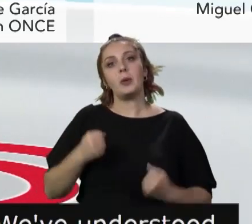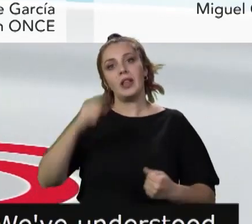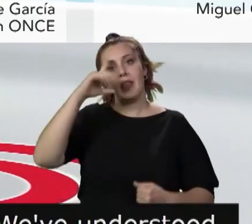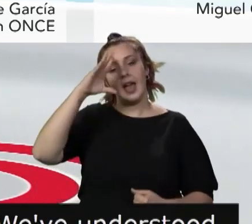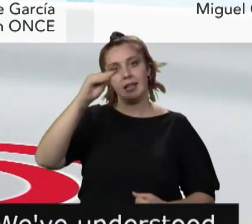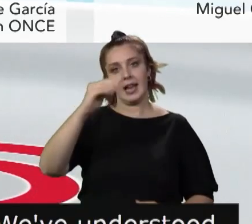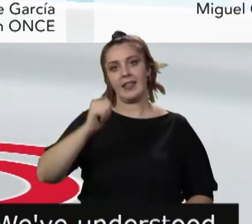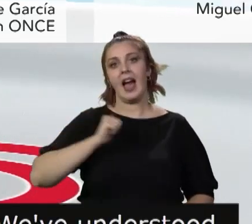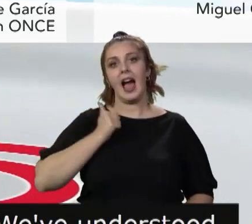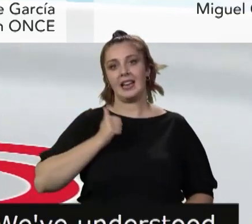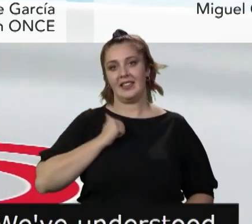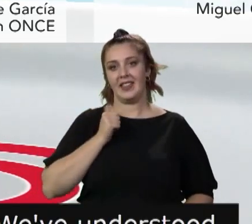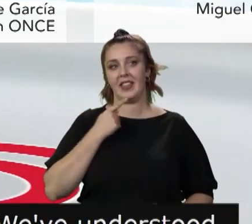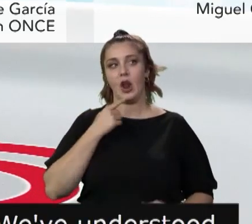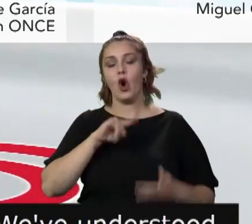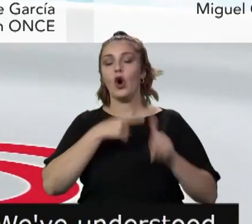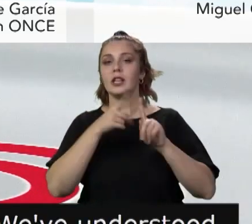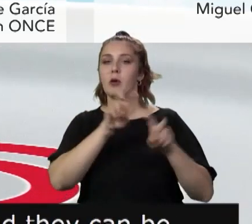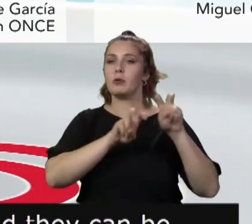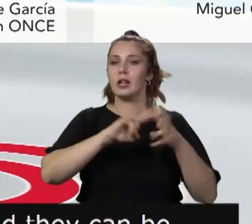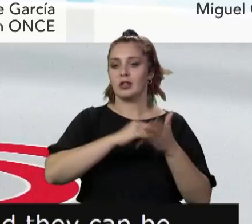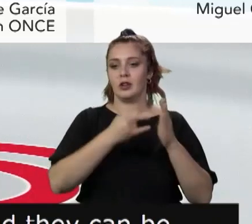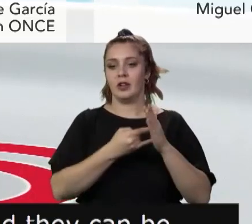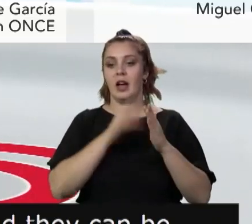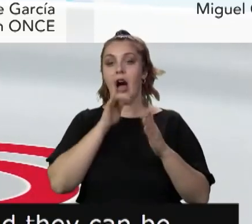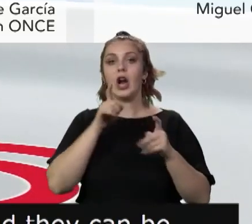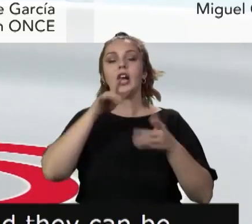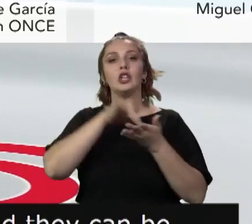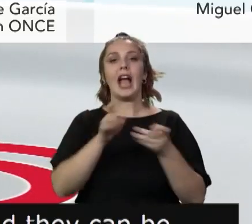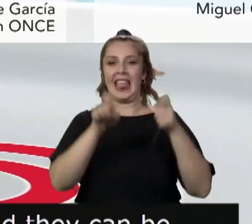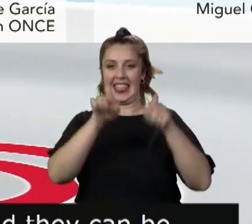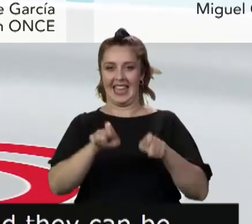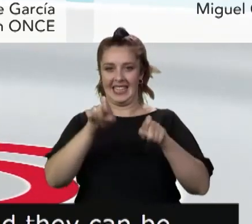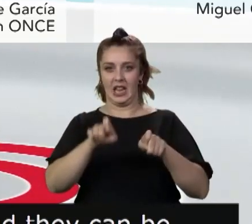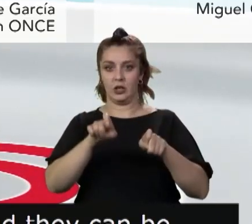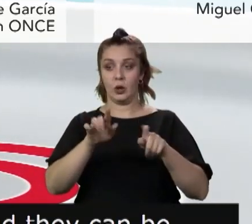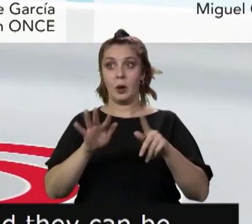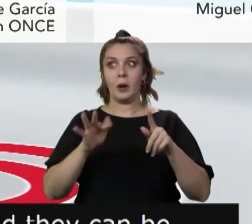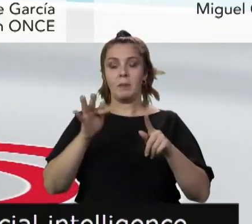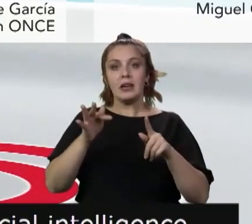everyone, and also the potential of artificial intelligence for finding solutions.